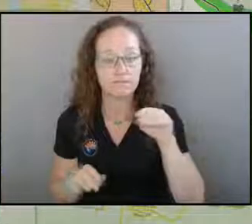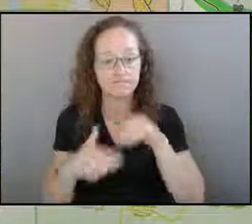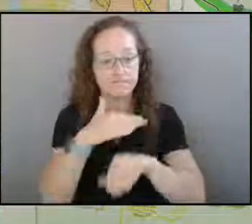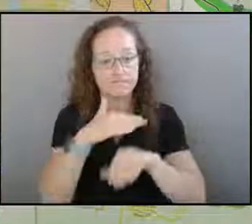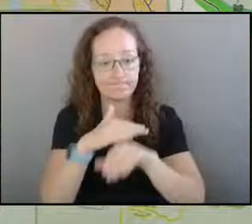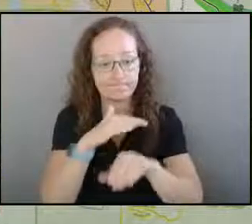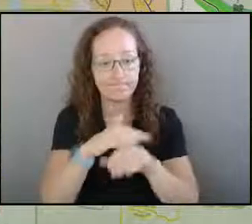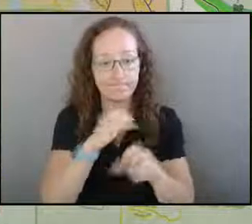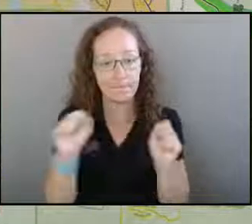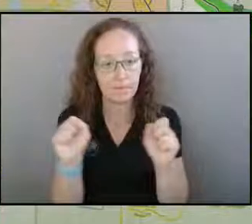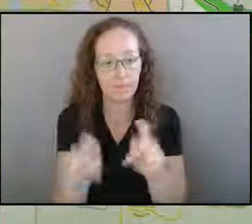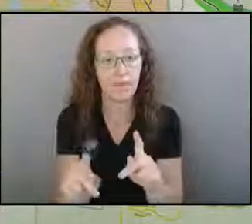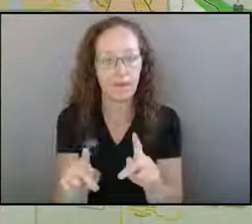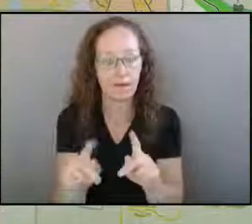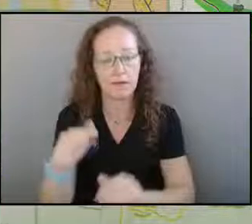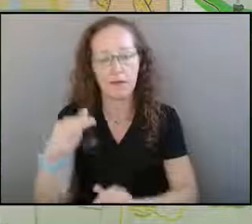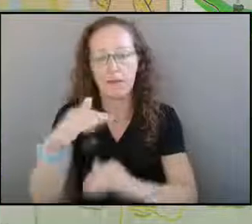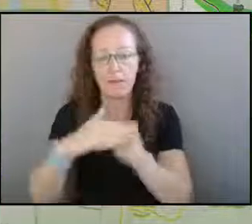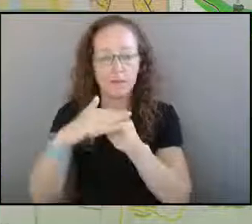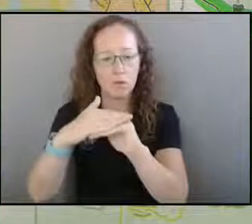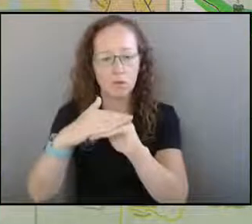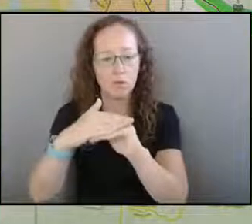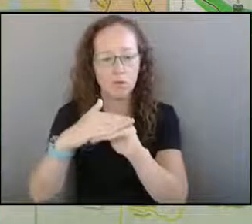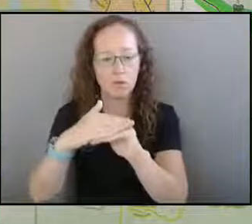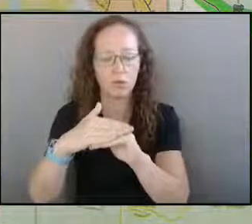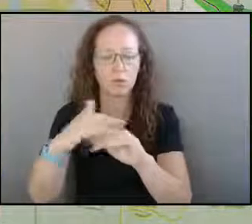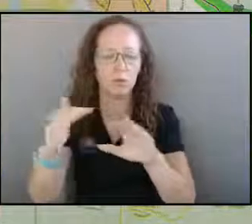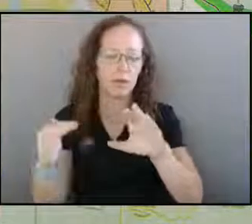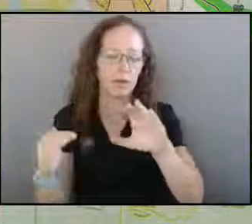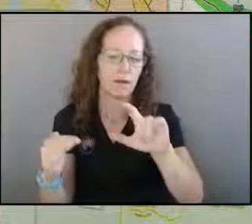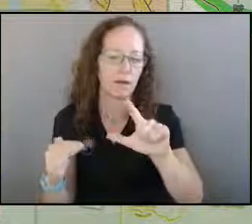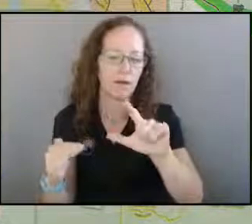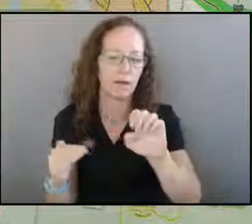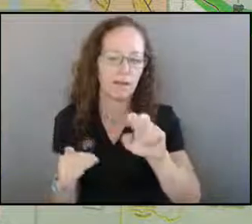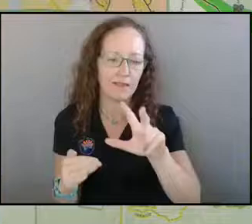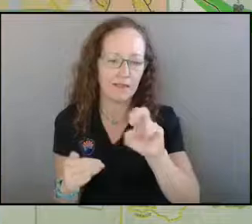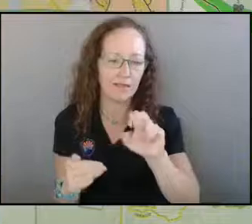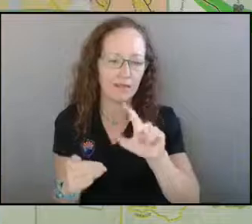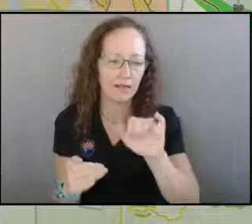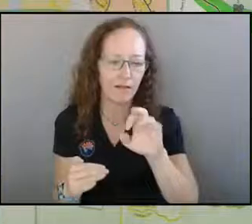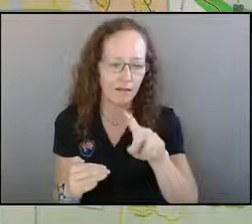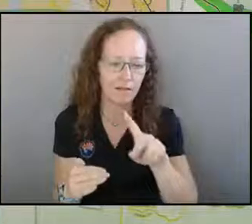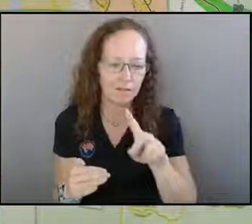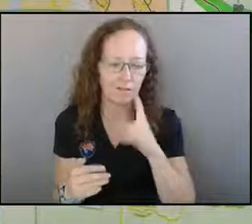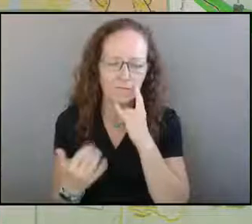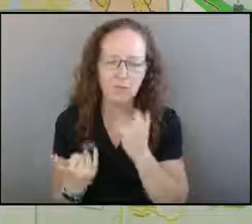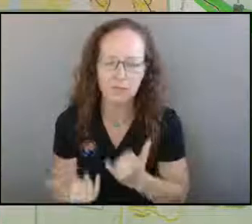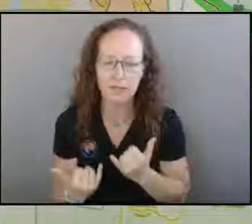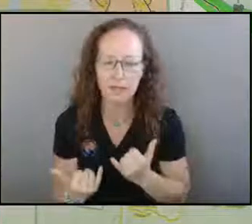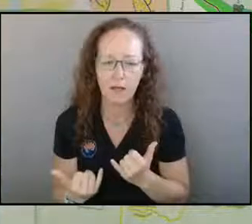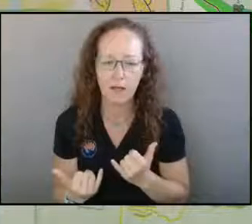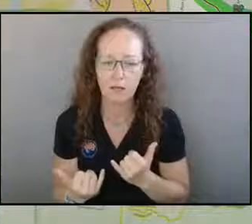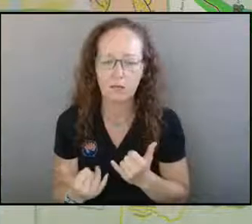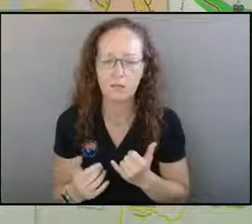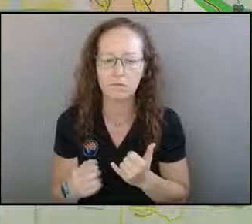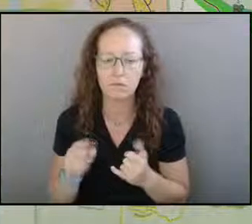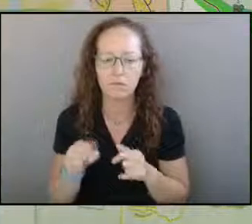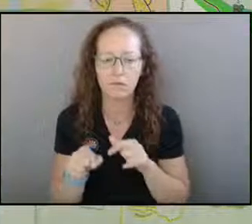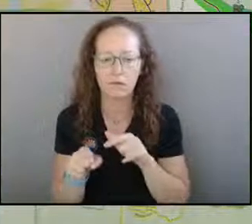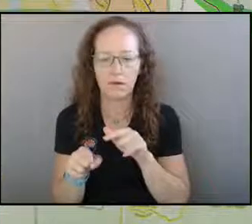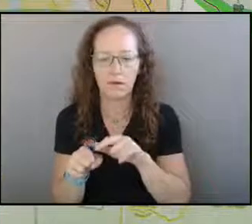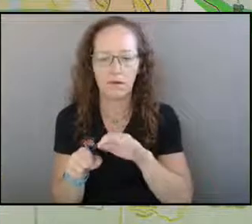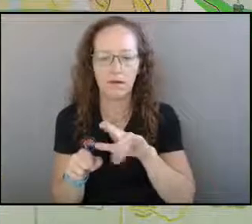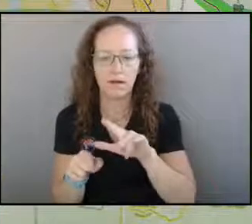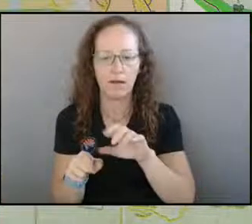up to the Cleveland area for right now. The Cleveland area up to the volunteer fire